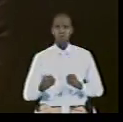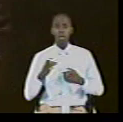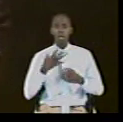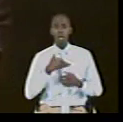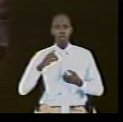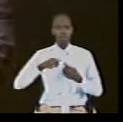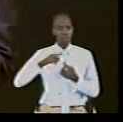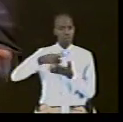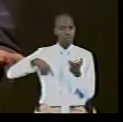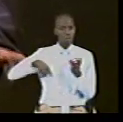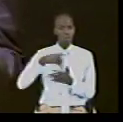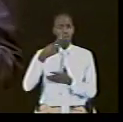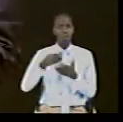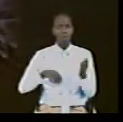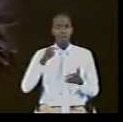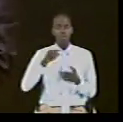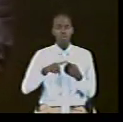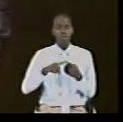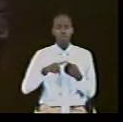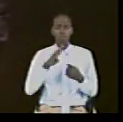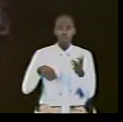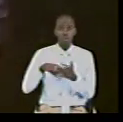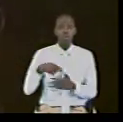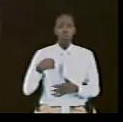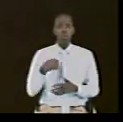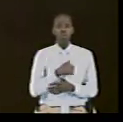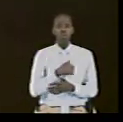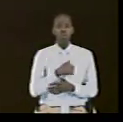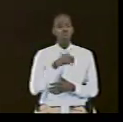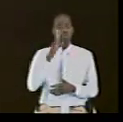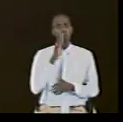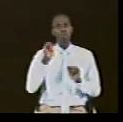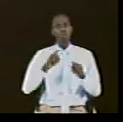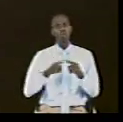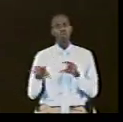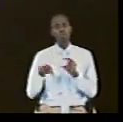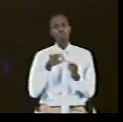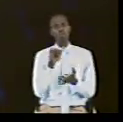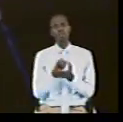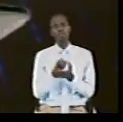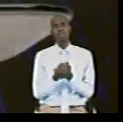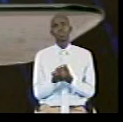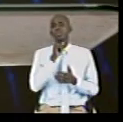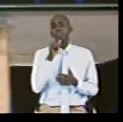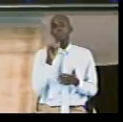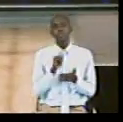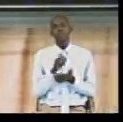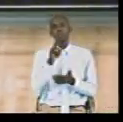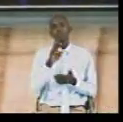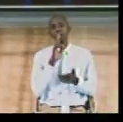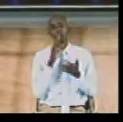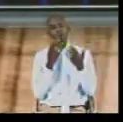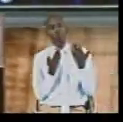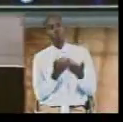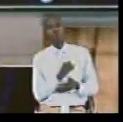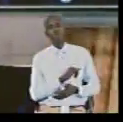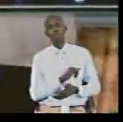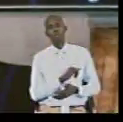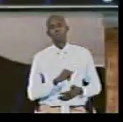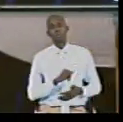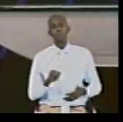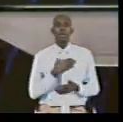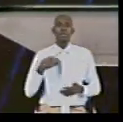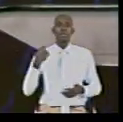to be corrected, we'll be able to do that. Not that we are waiting and then the pastor